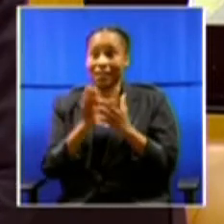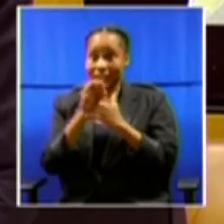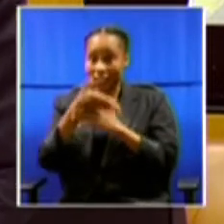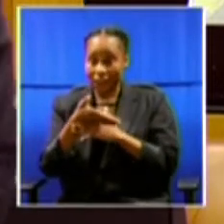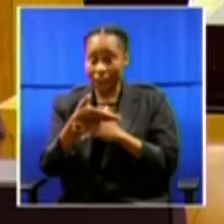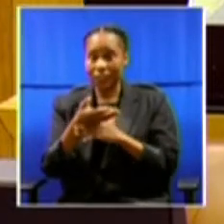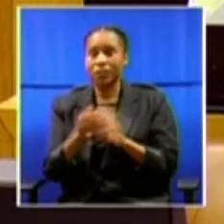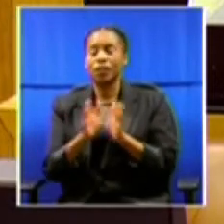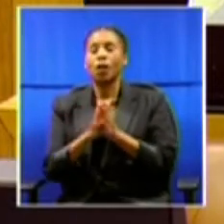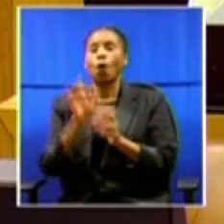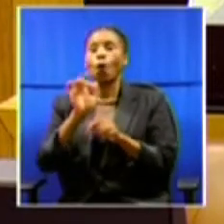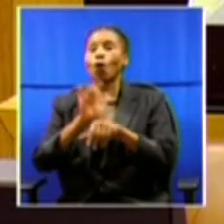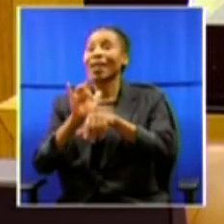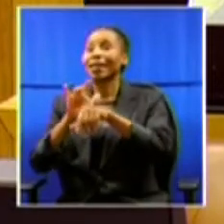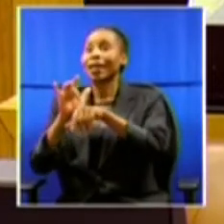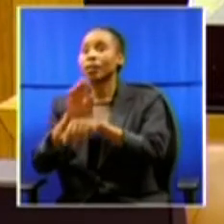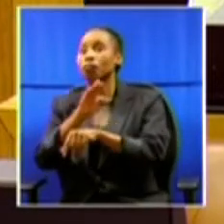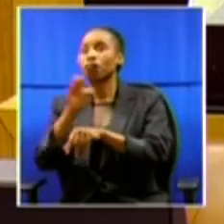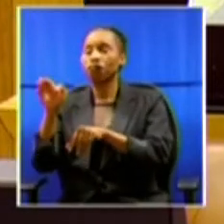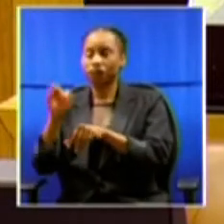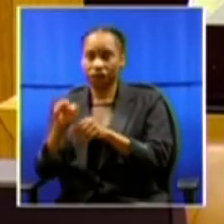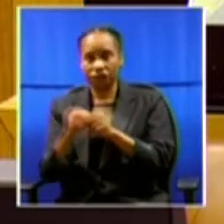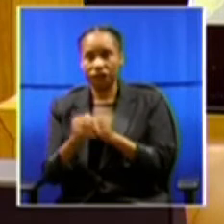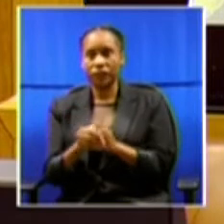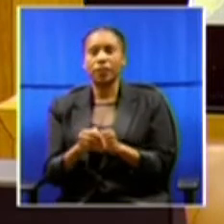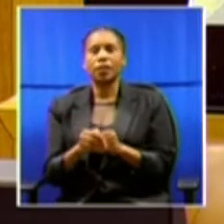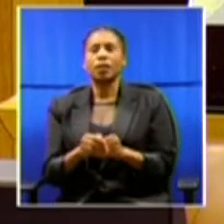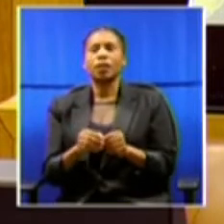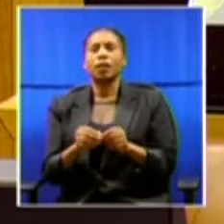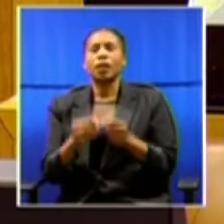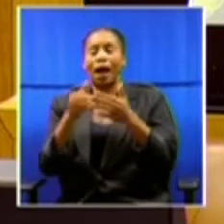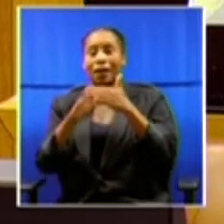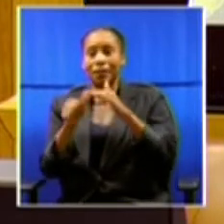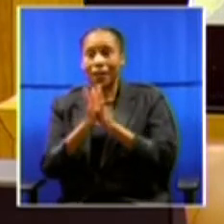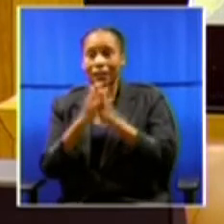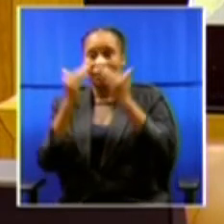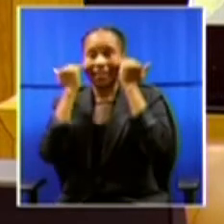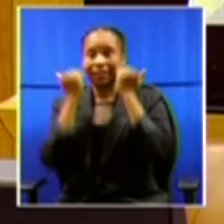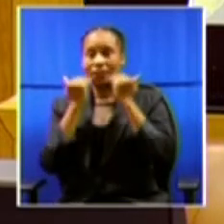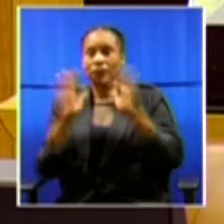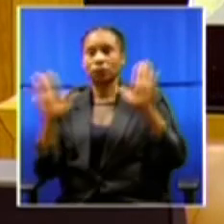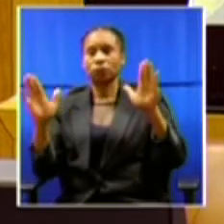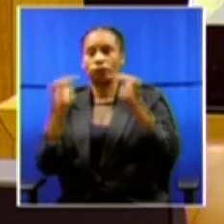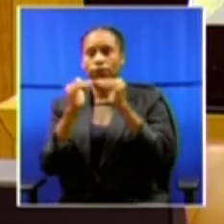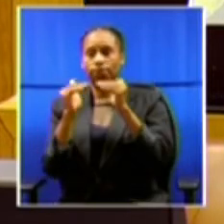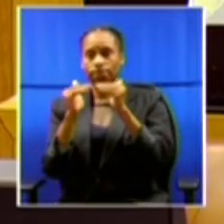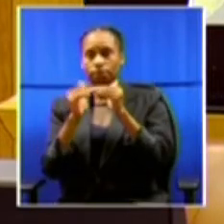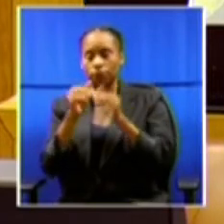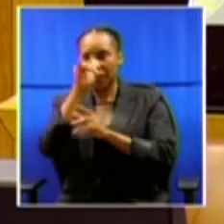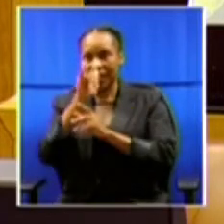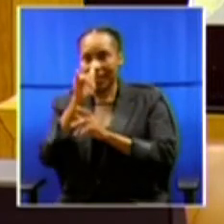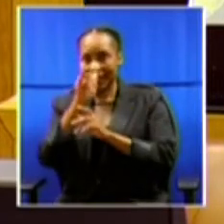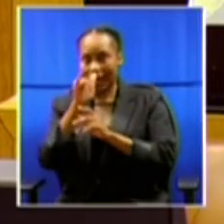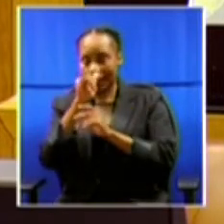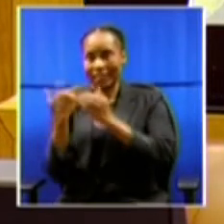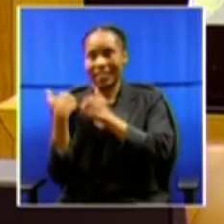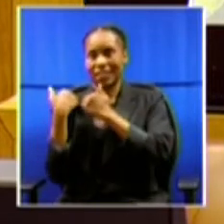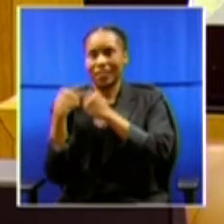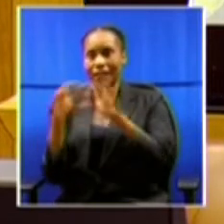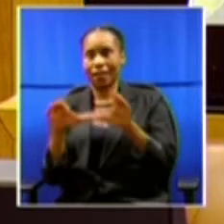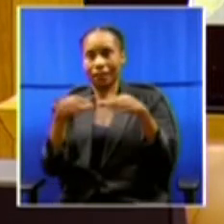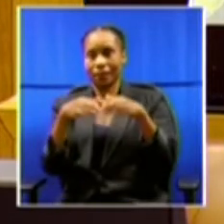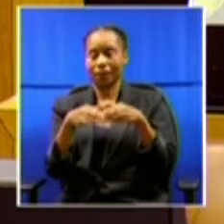with law enforcement agencies under the Justice, Crime Prevention and Security Cluster, the JCPS